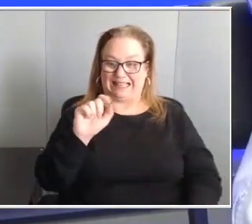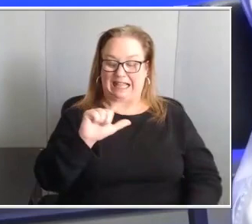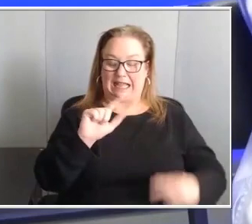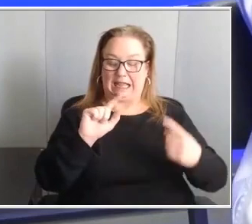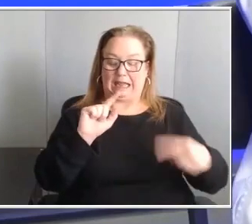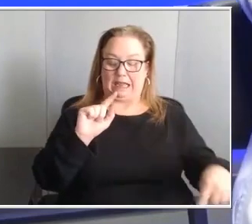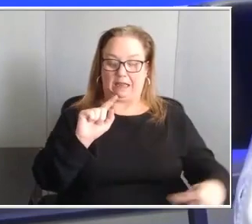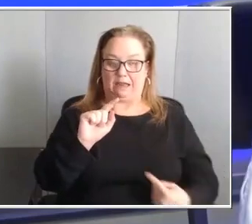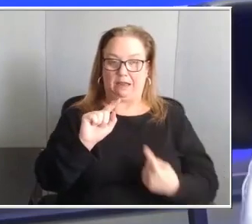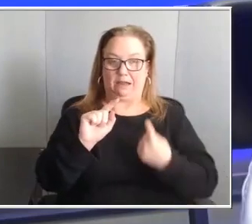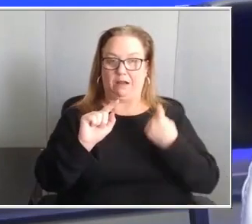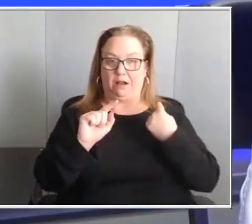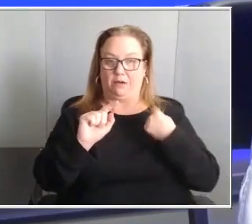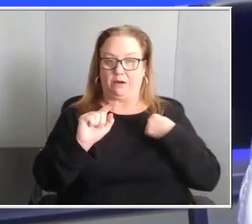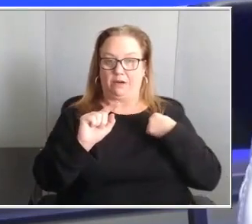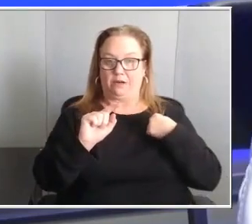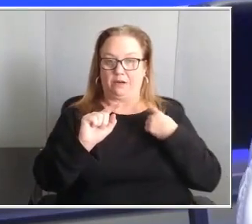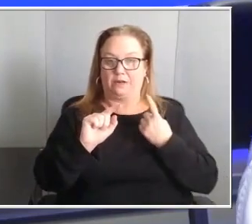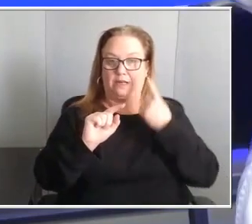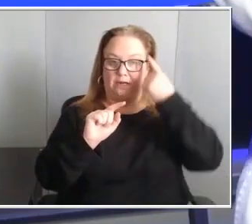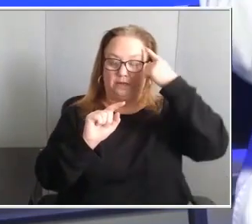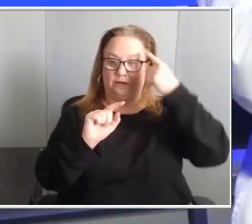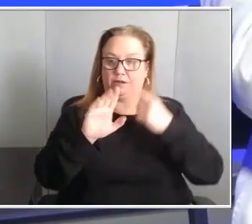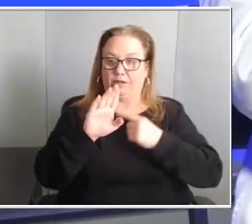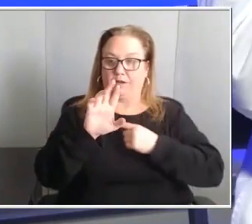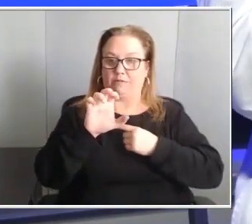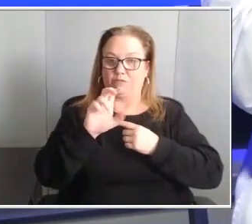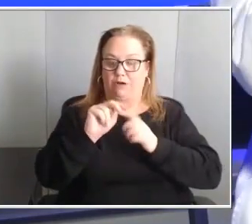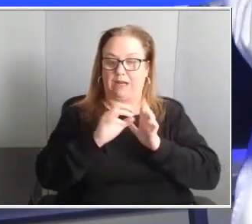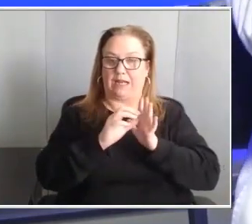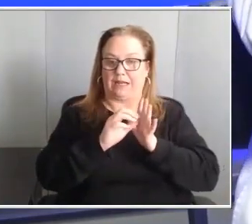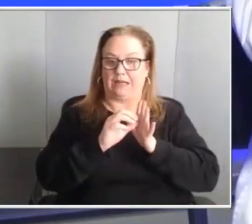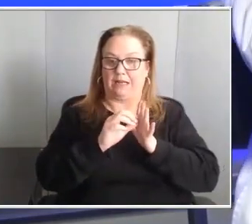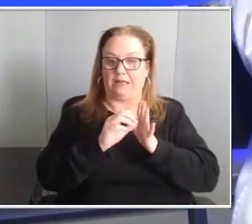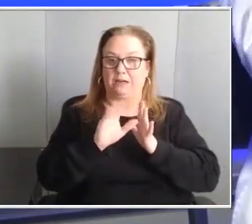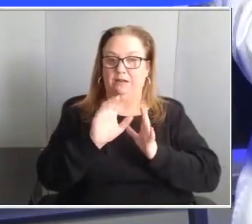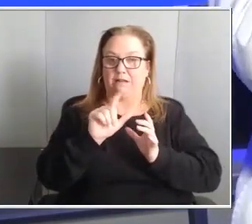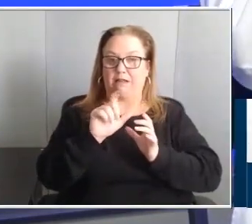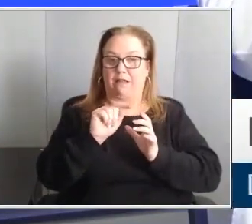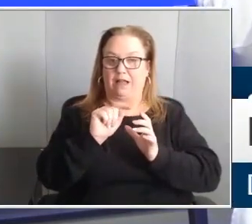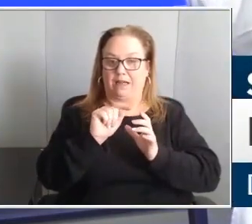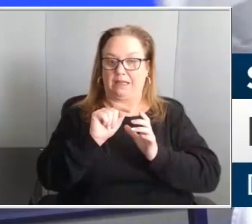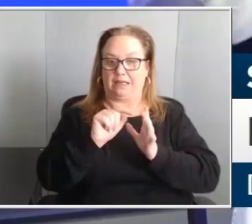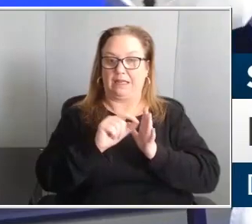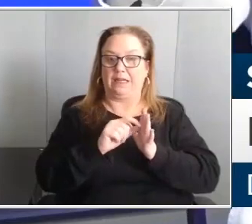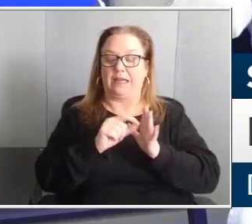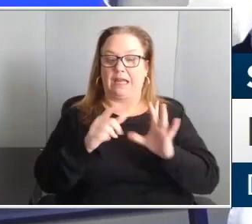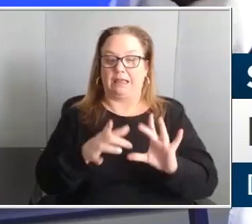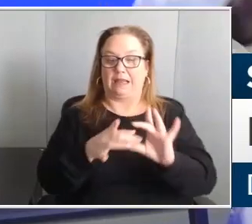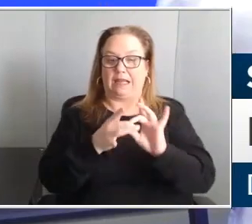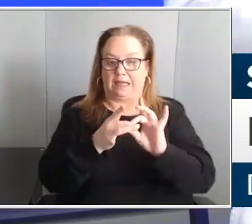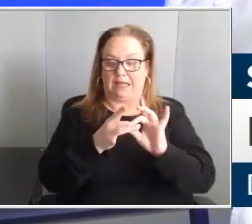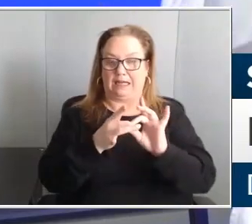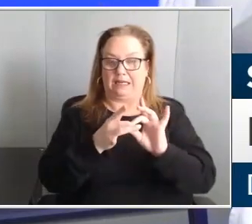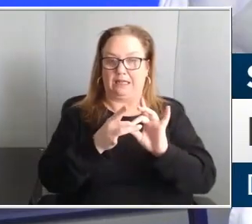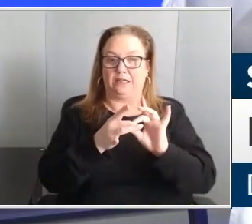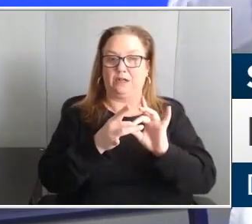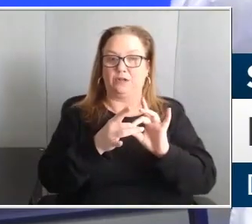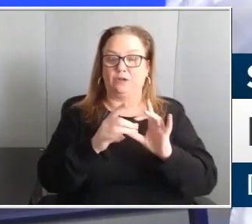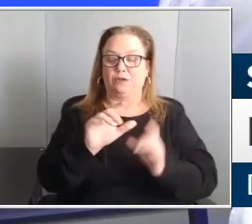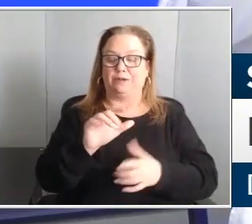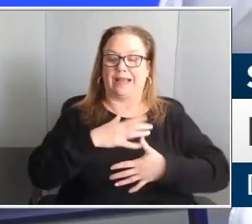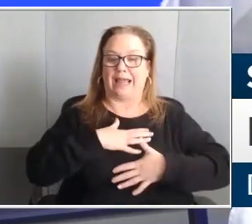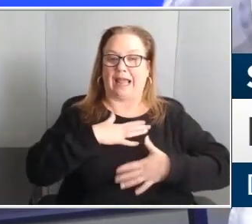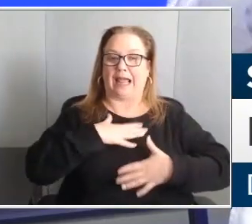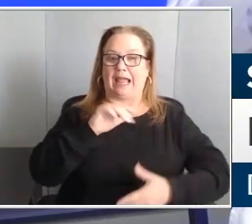around his aorta, literally into the brain to the level of the clot, and at the back end, I connected this to an aspiration tank which